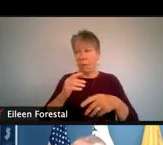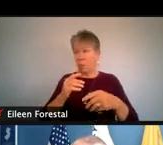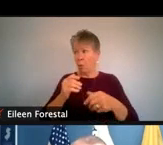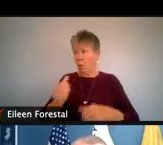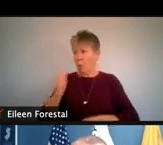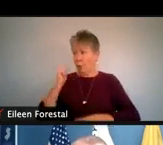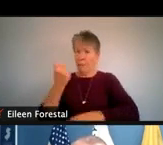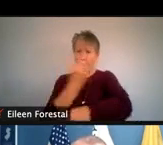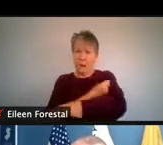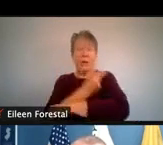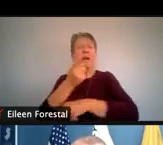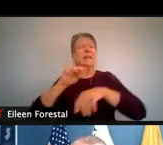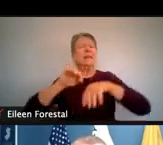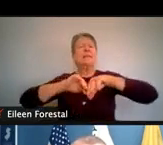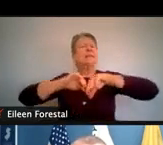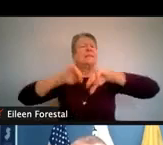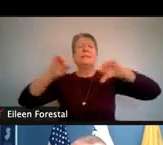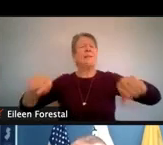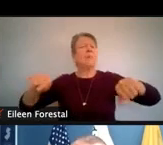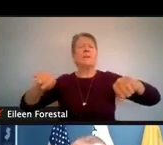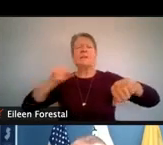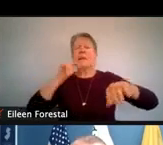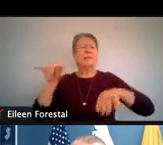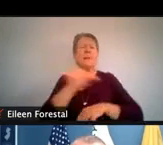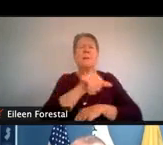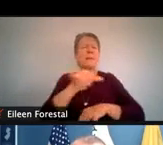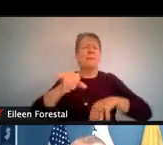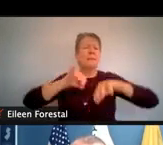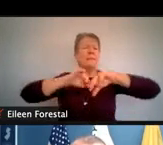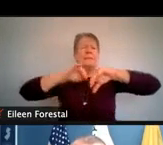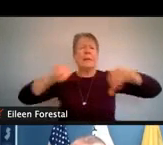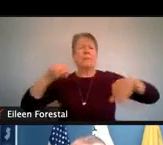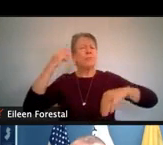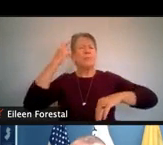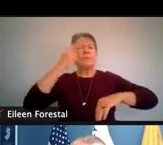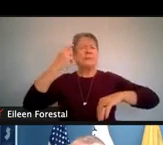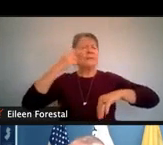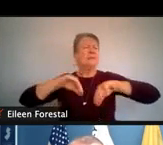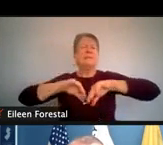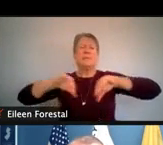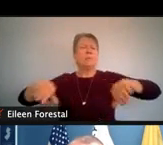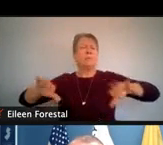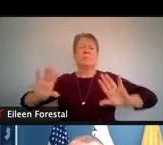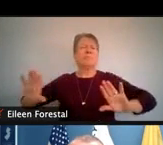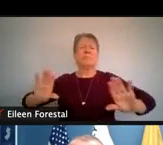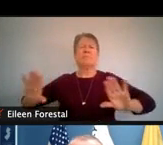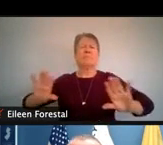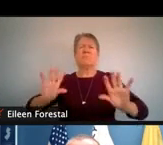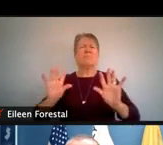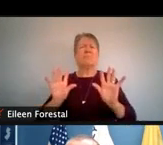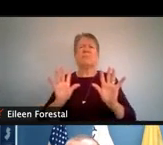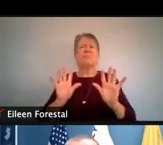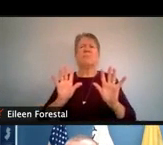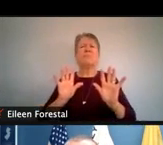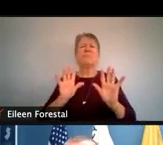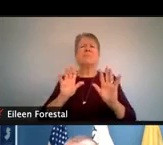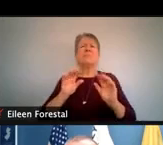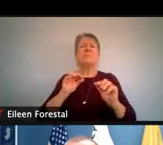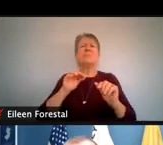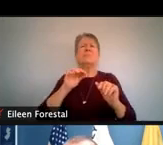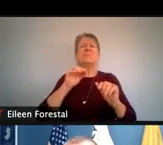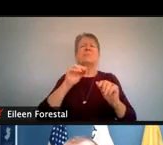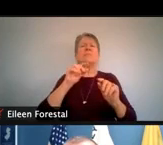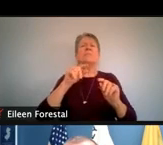who had a six-pack of Budweiser, which we do not condone, and Pat may have an opinion on this as well,